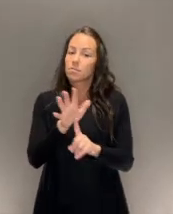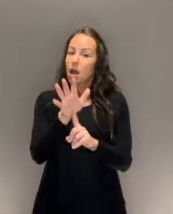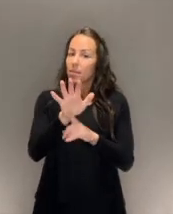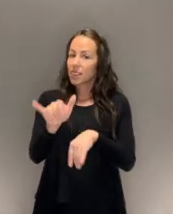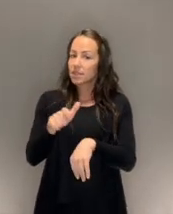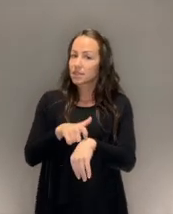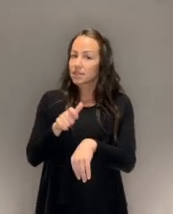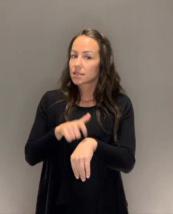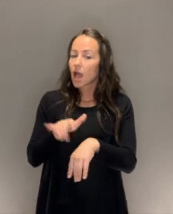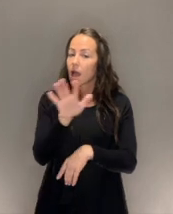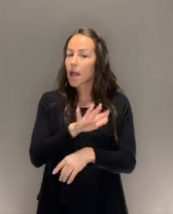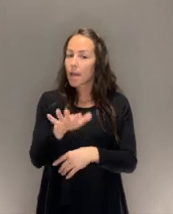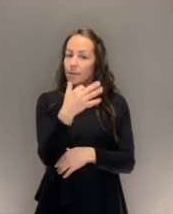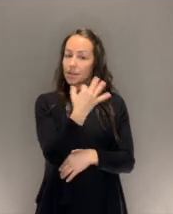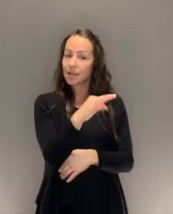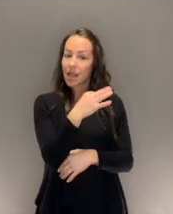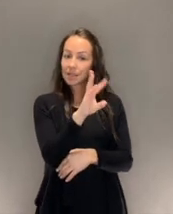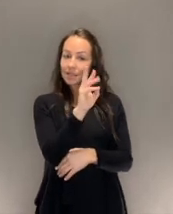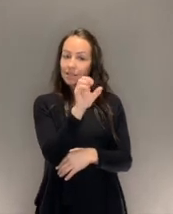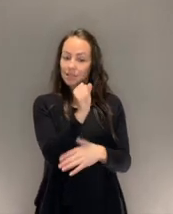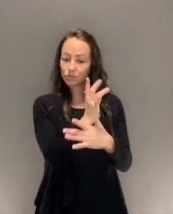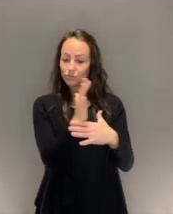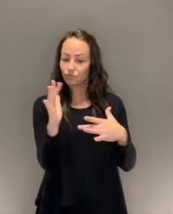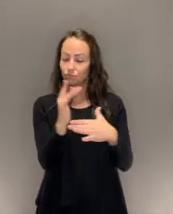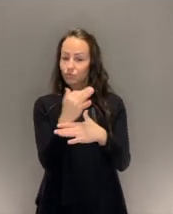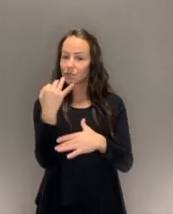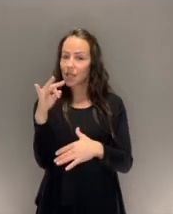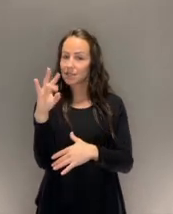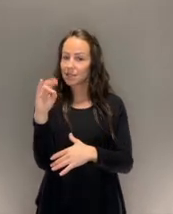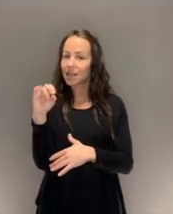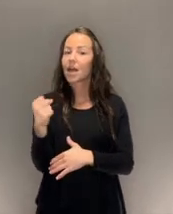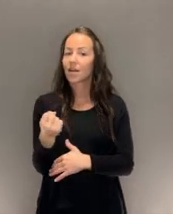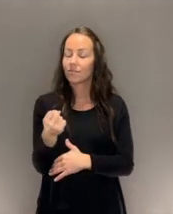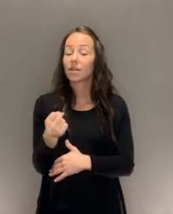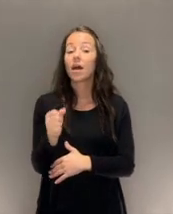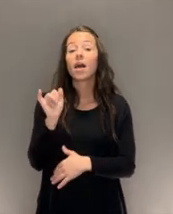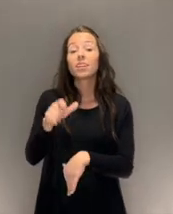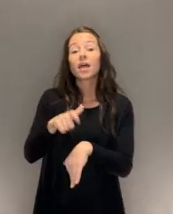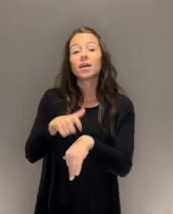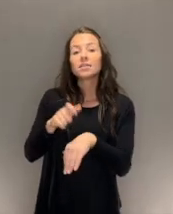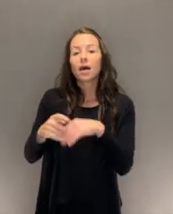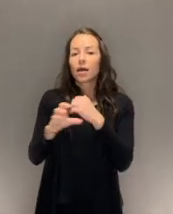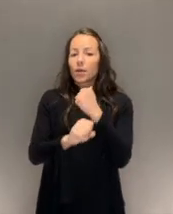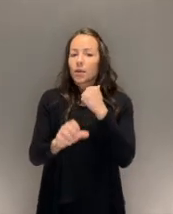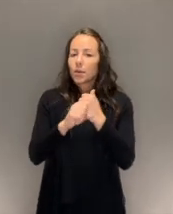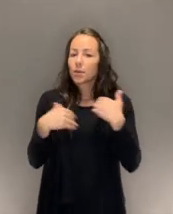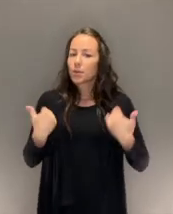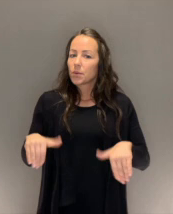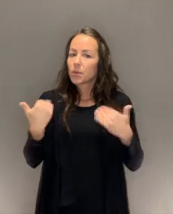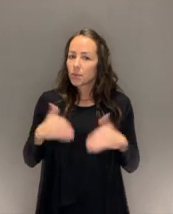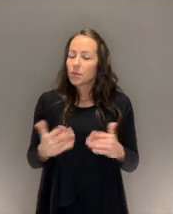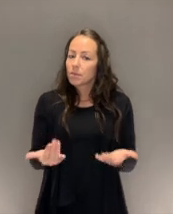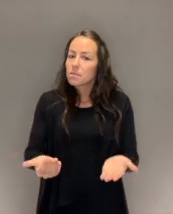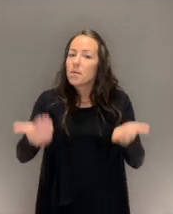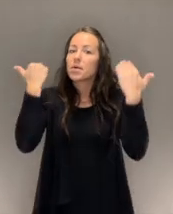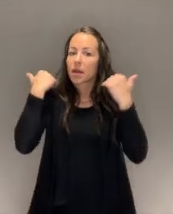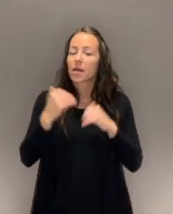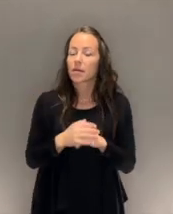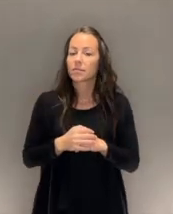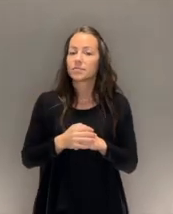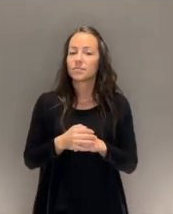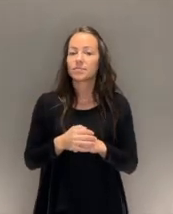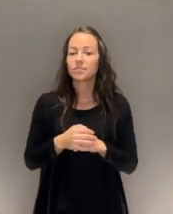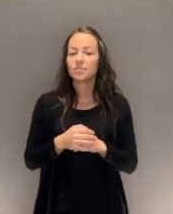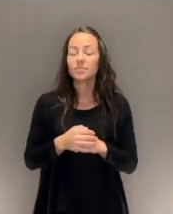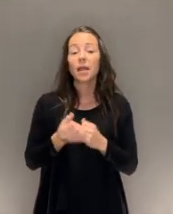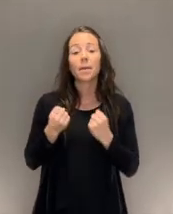time. Pop art became very popular in the 60s and 70s, which was when advertising in the United States was really kind of at its